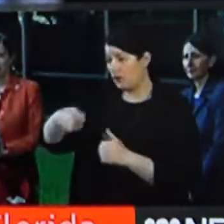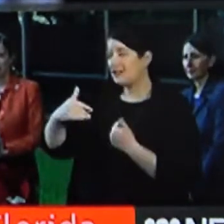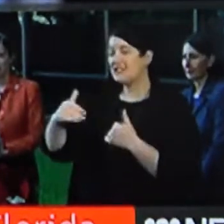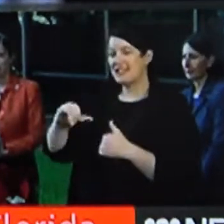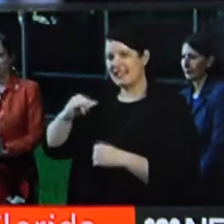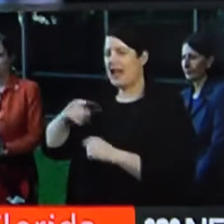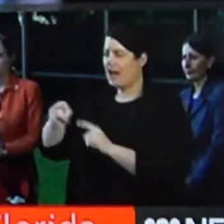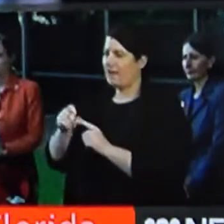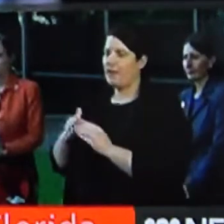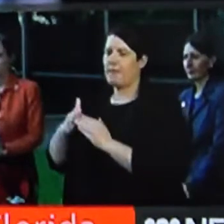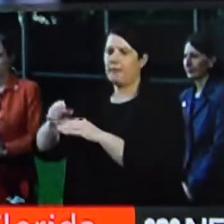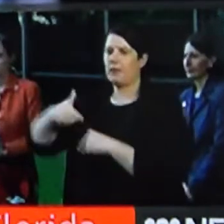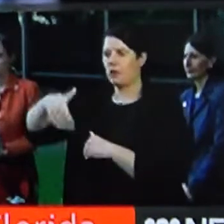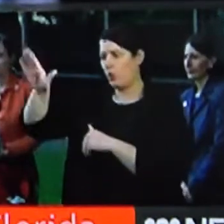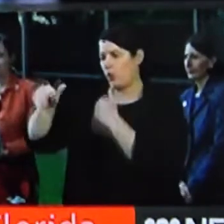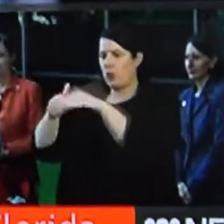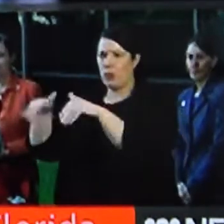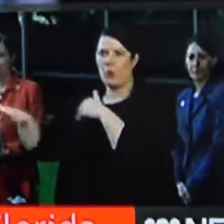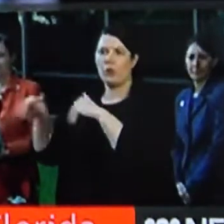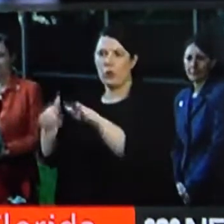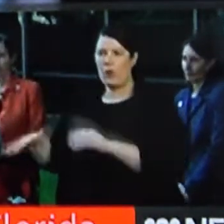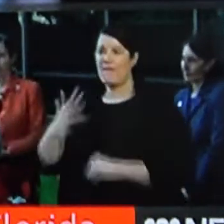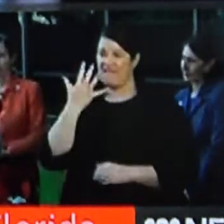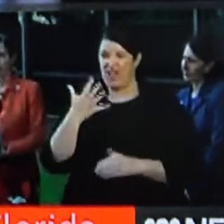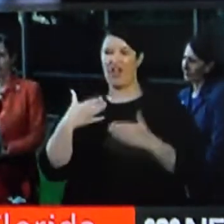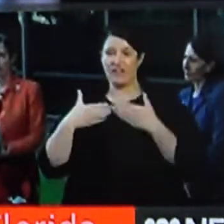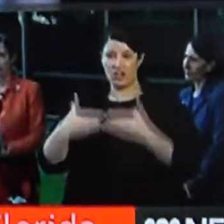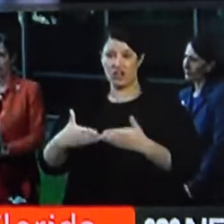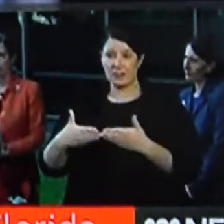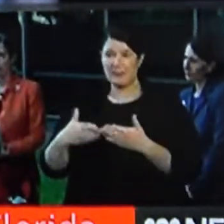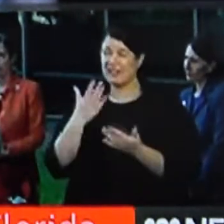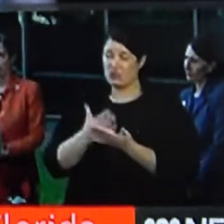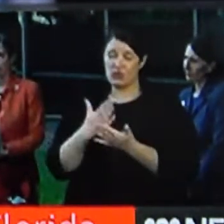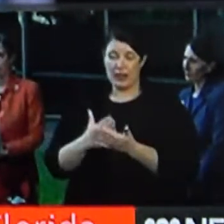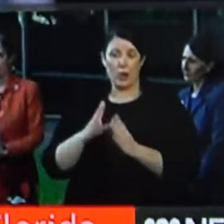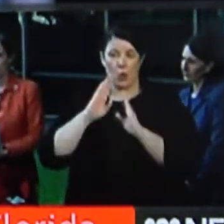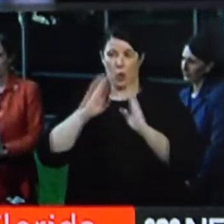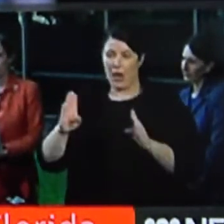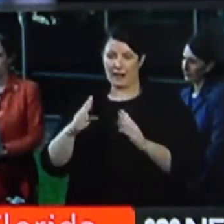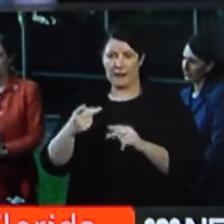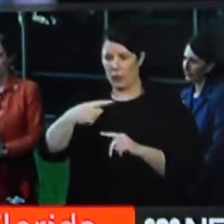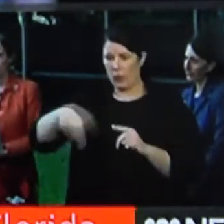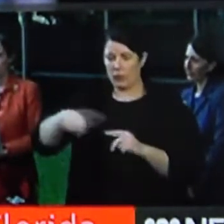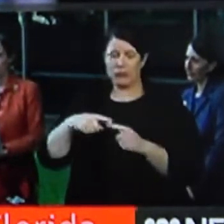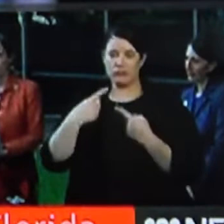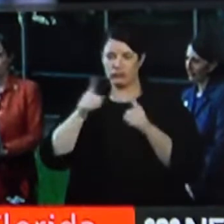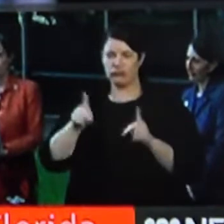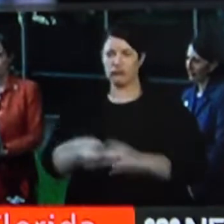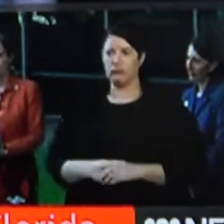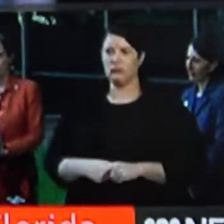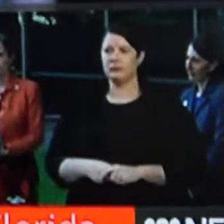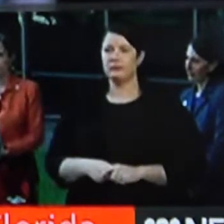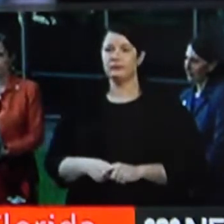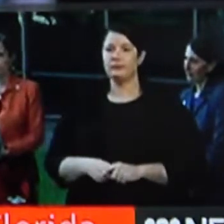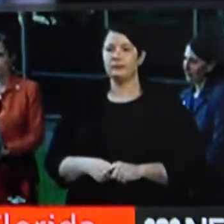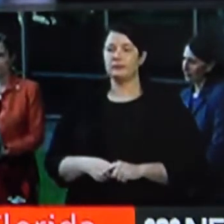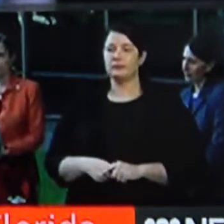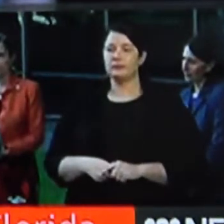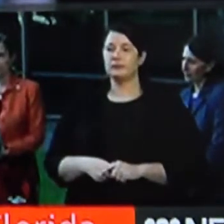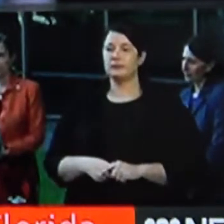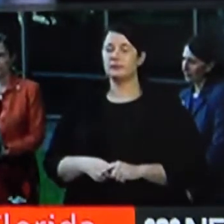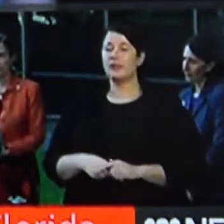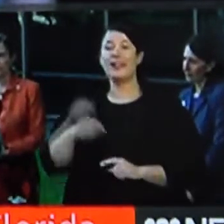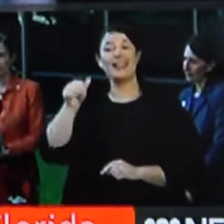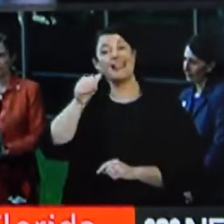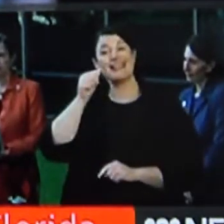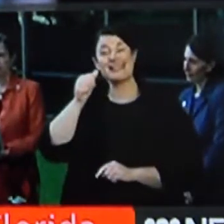their port of origin, which is a wonderful outcome for all involved. Yesterday there was an operation in